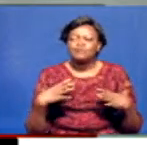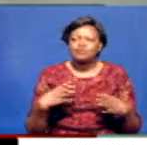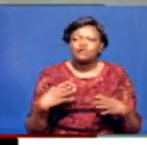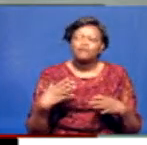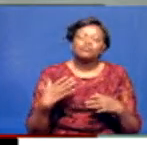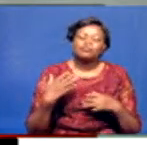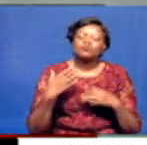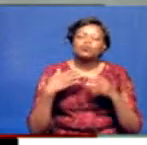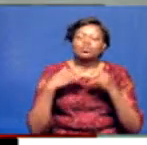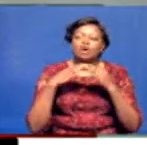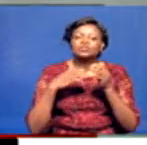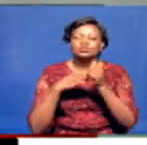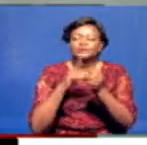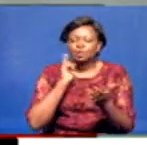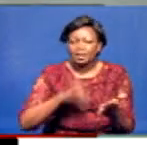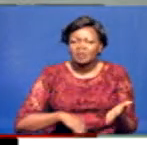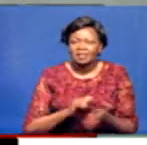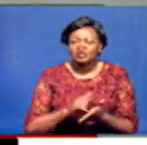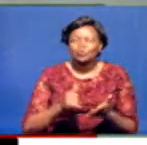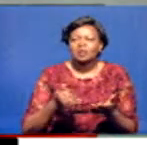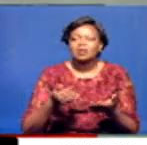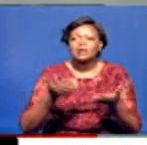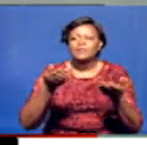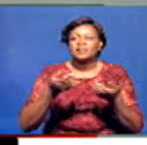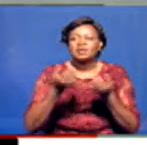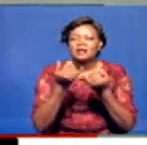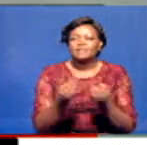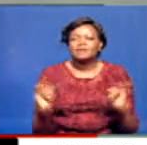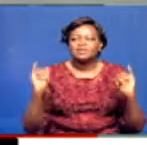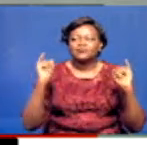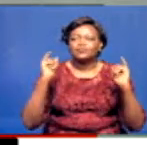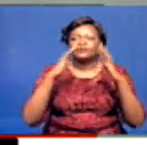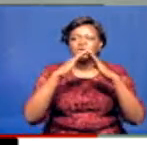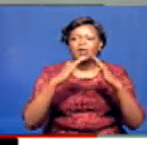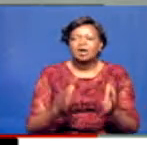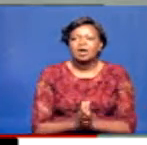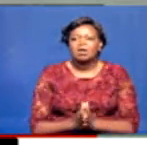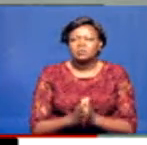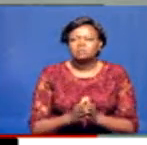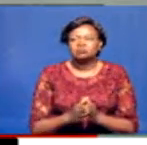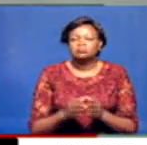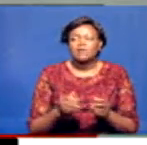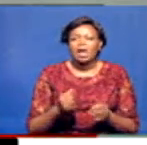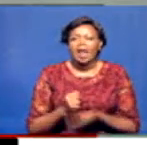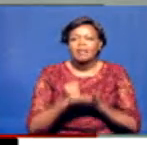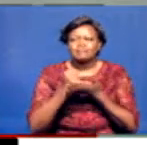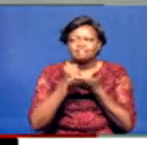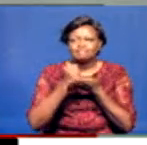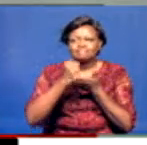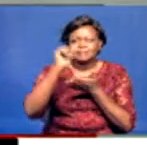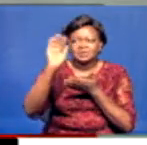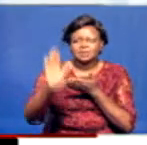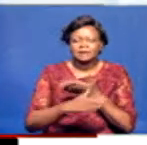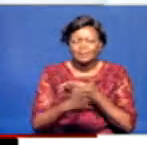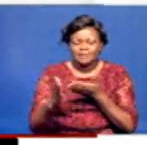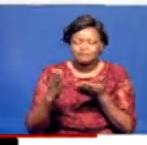the move will enhance the independence of the House and further streamline parliamentary